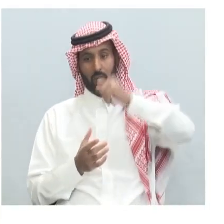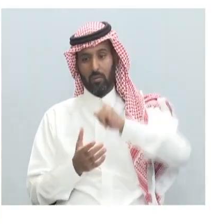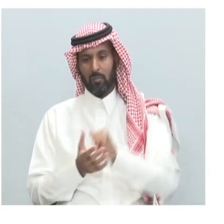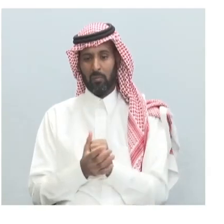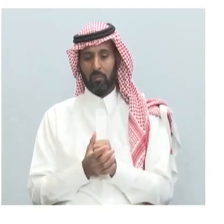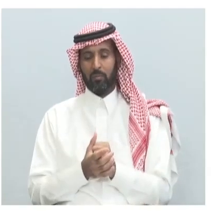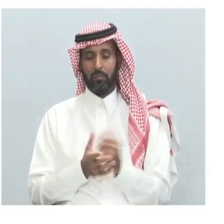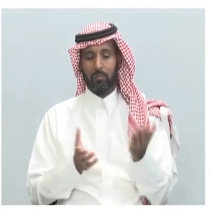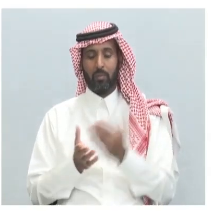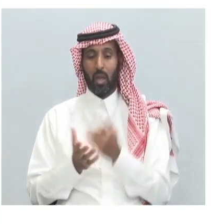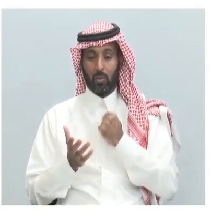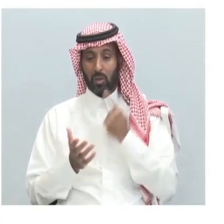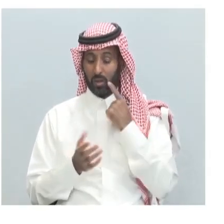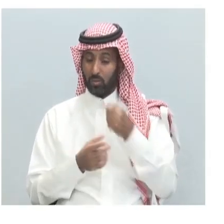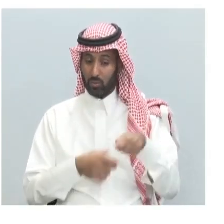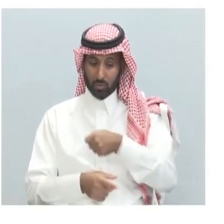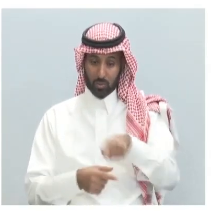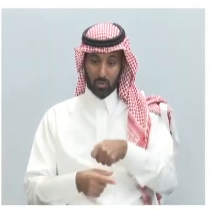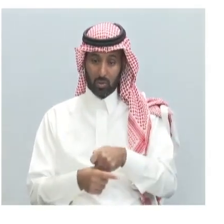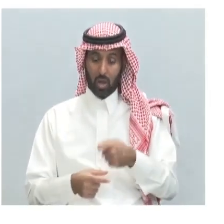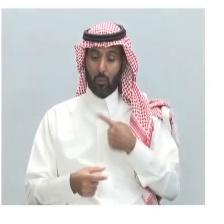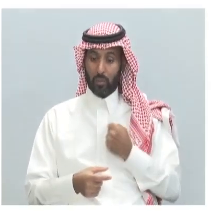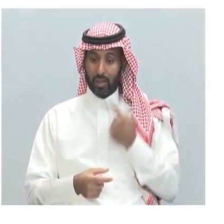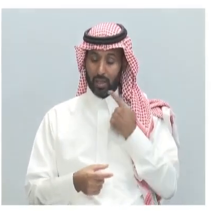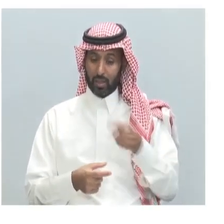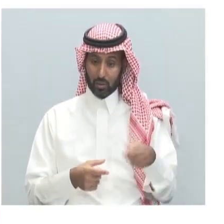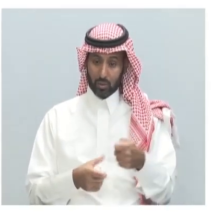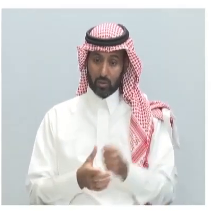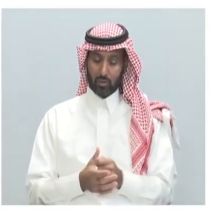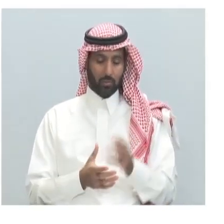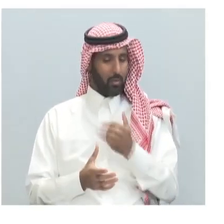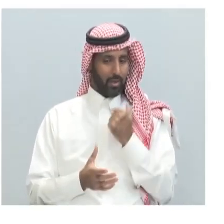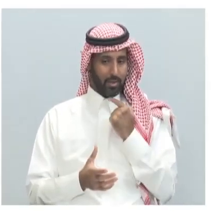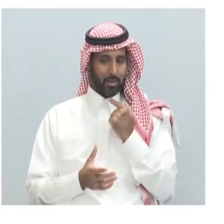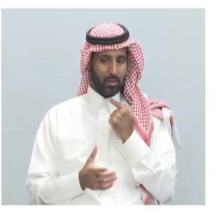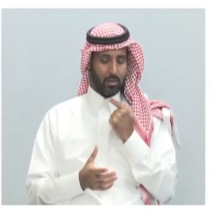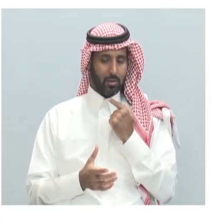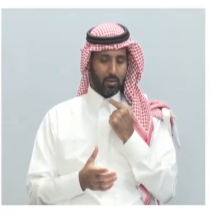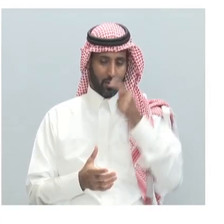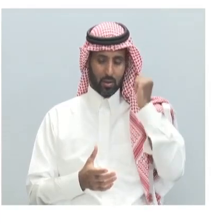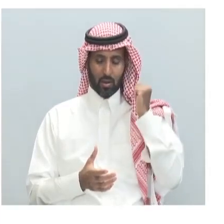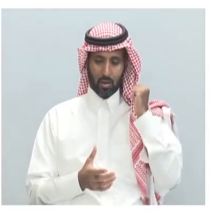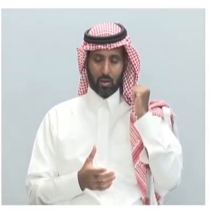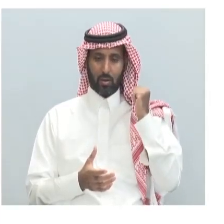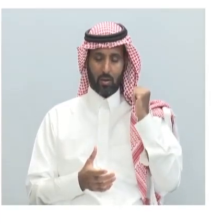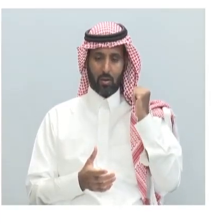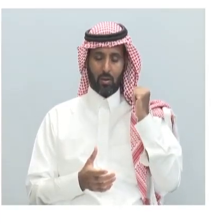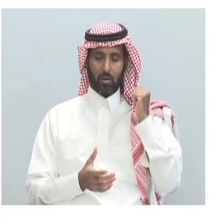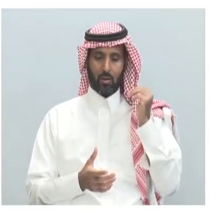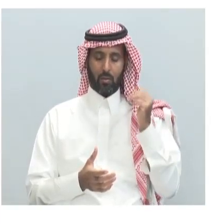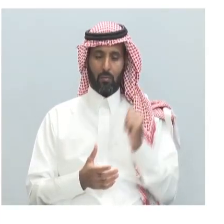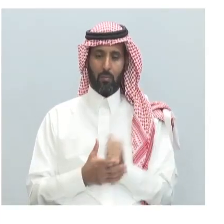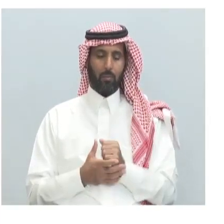After that, I'd like to try cooking. Cooking, okay? But, yes, where is it?